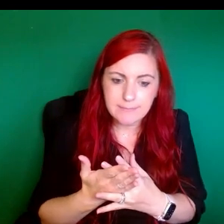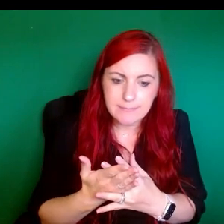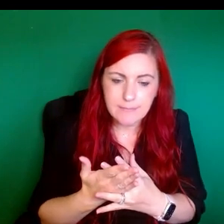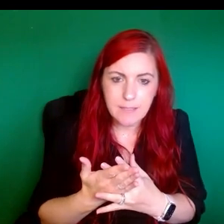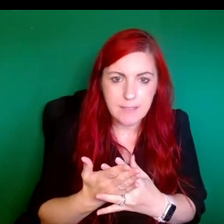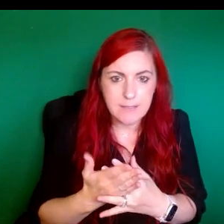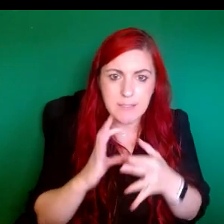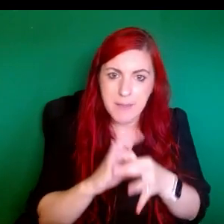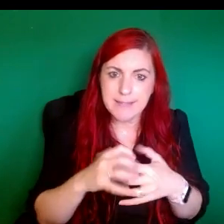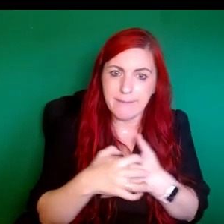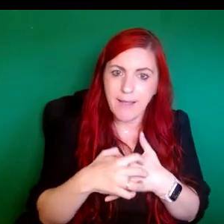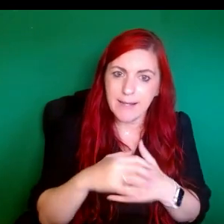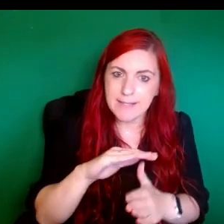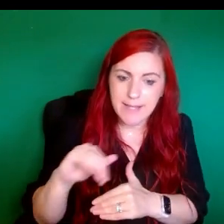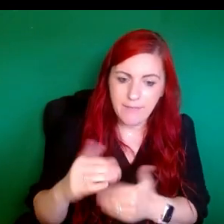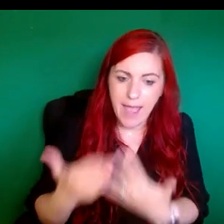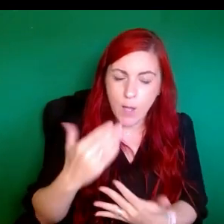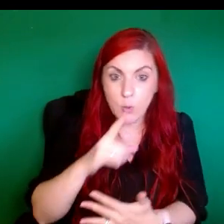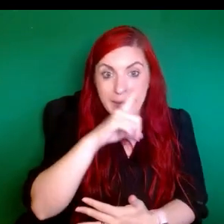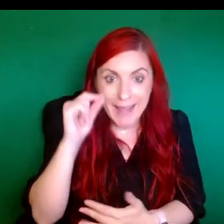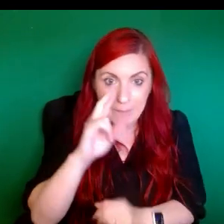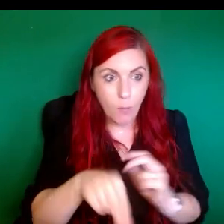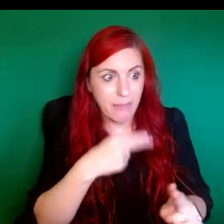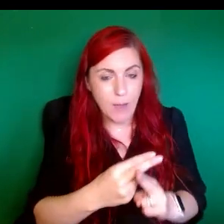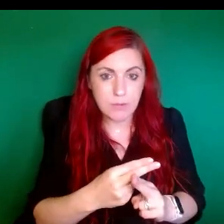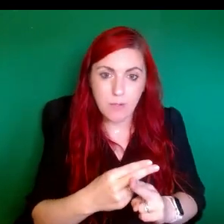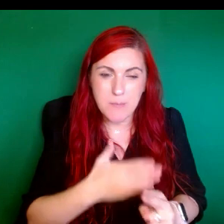is a scary thing within work. But the fact that you are